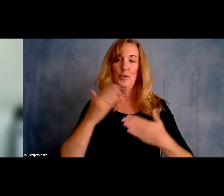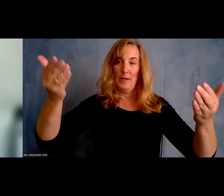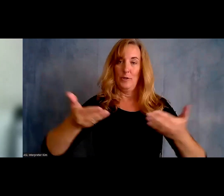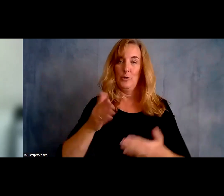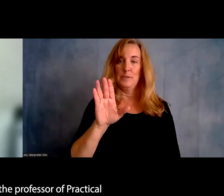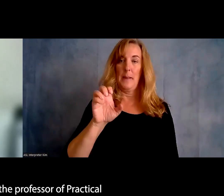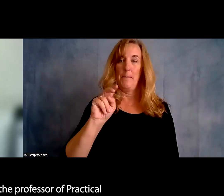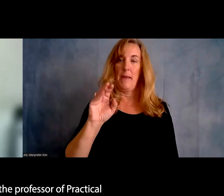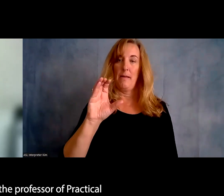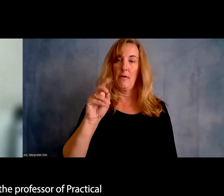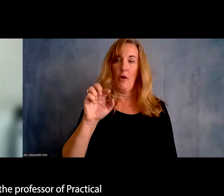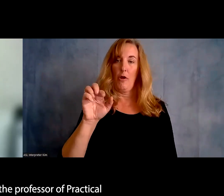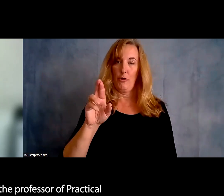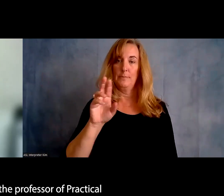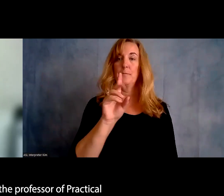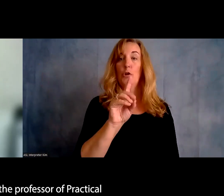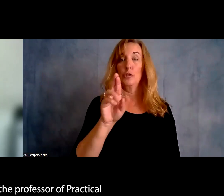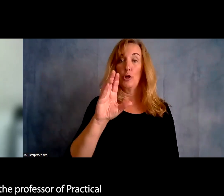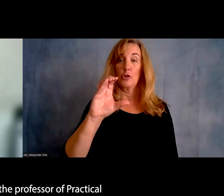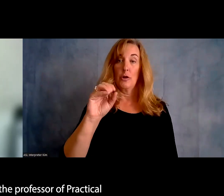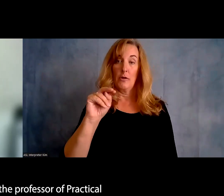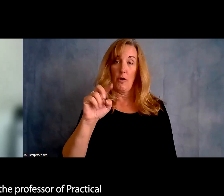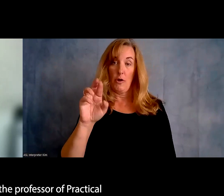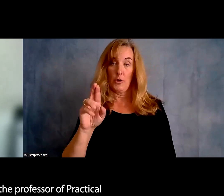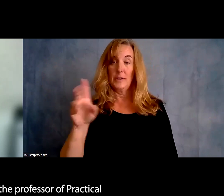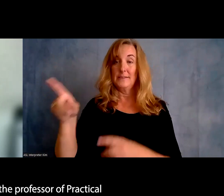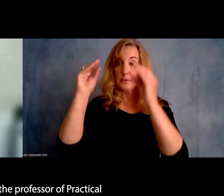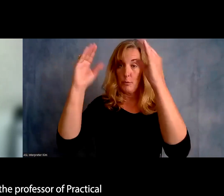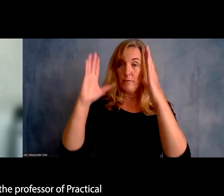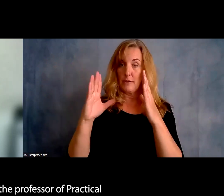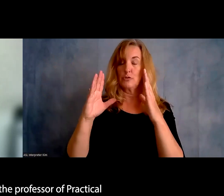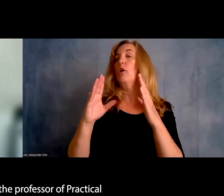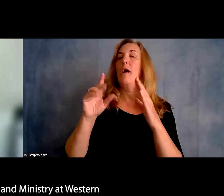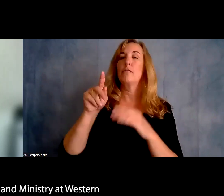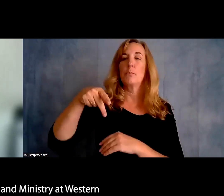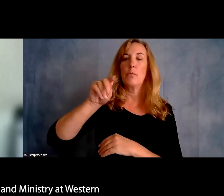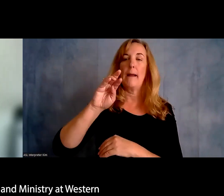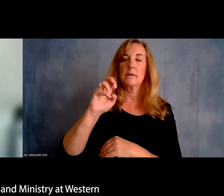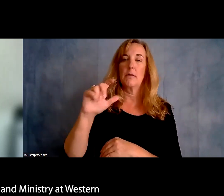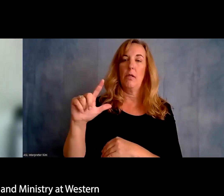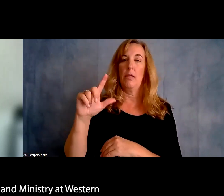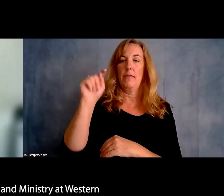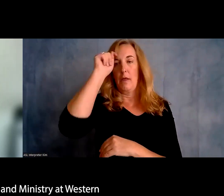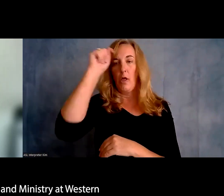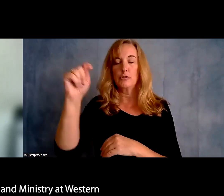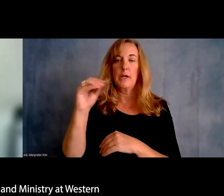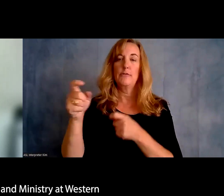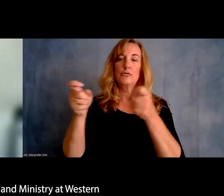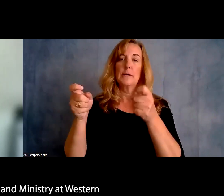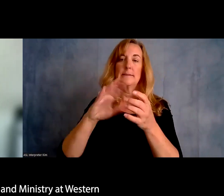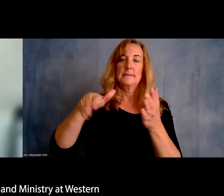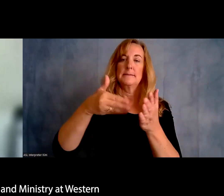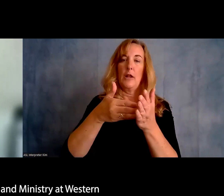Conner. Dr. Conner is the professor of practical theology and directs the Center for Disability and Ministry at